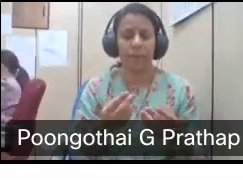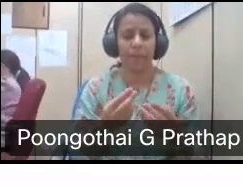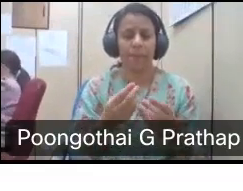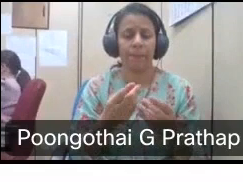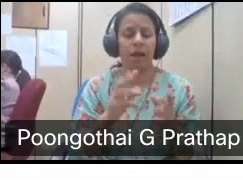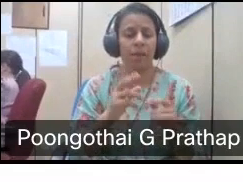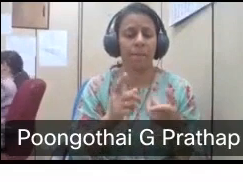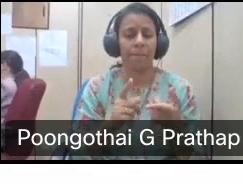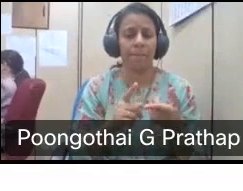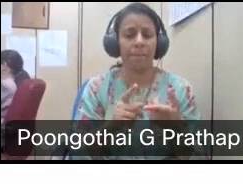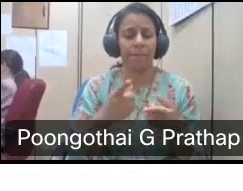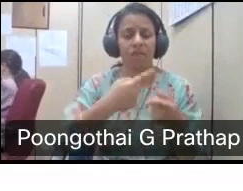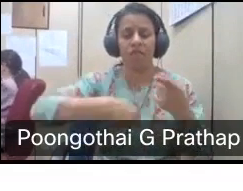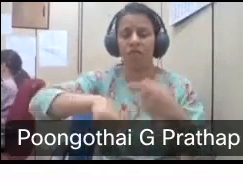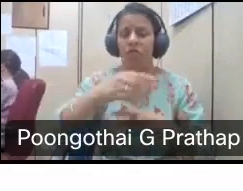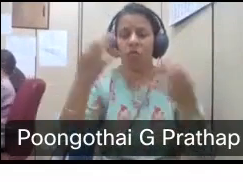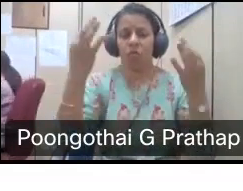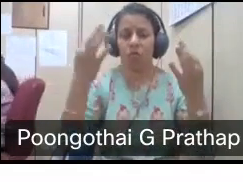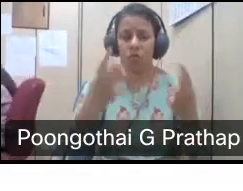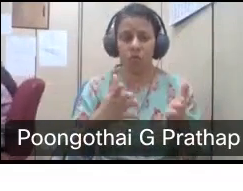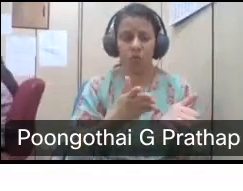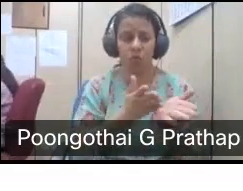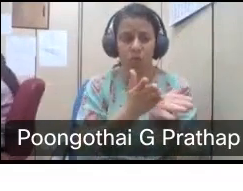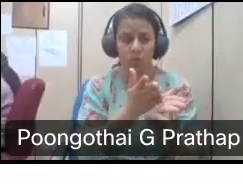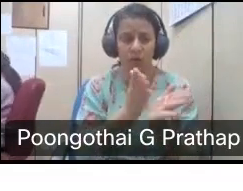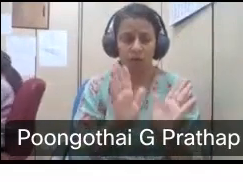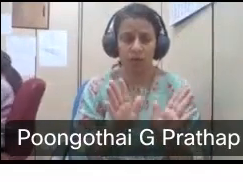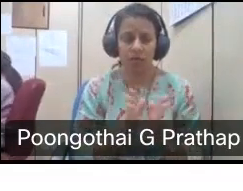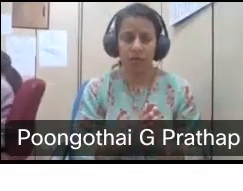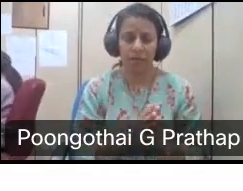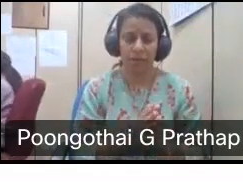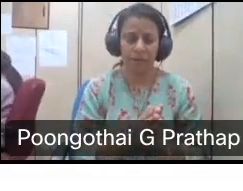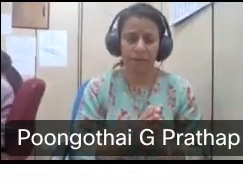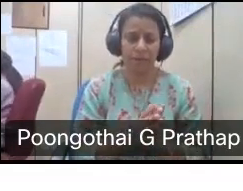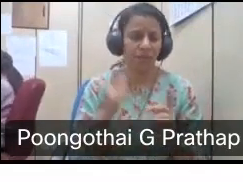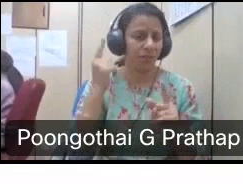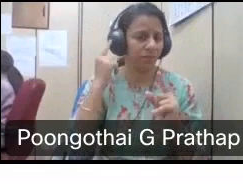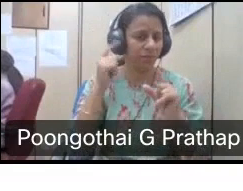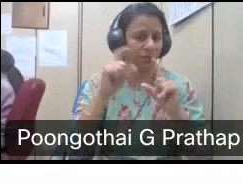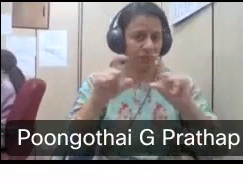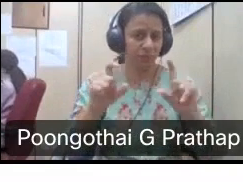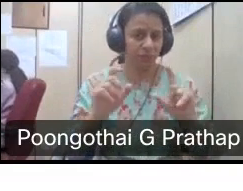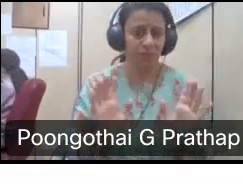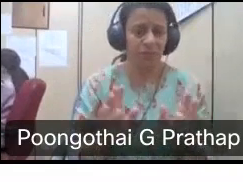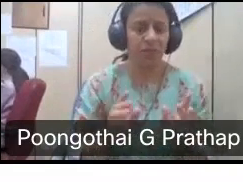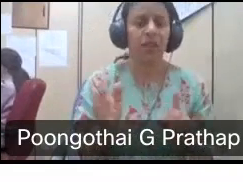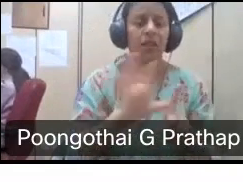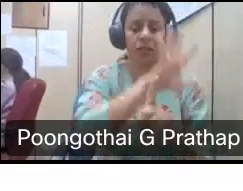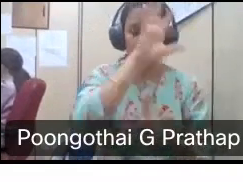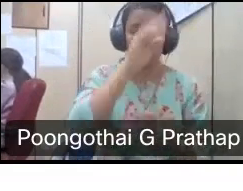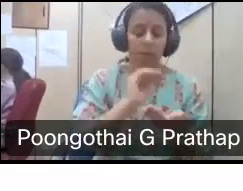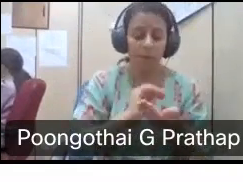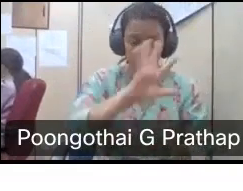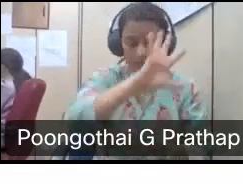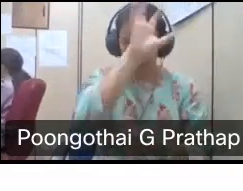and VSD will never close on its own. So the all decision regarding the intervention or not to